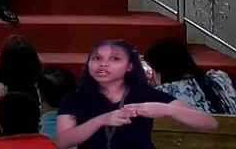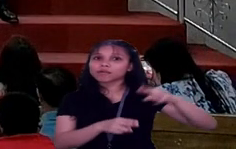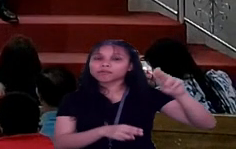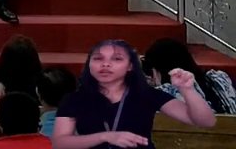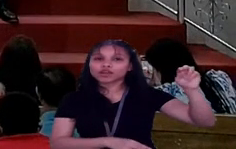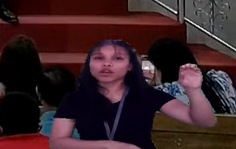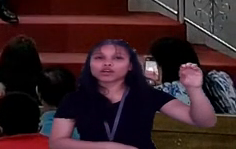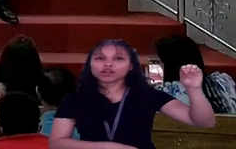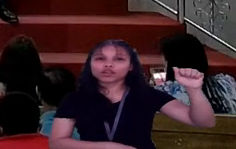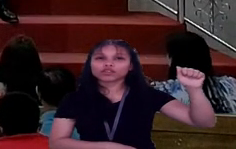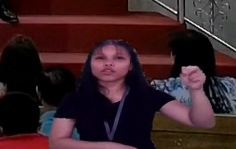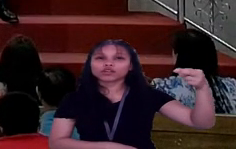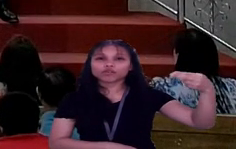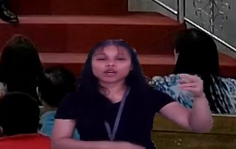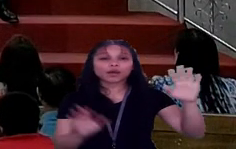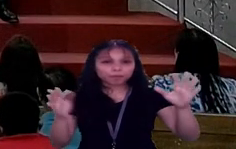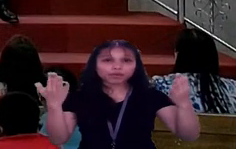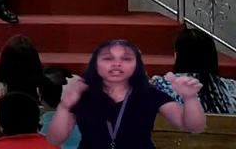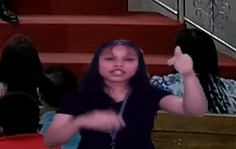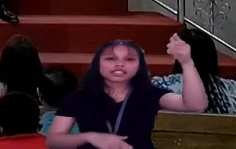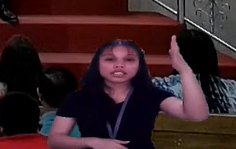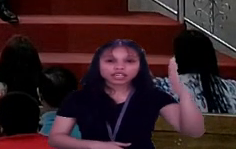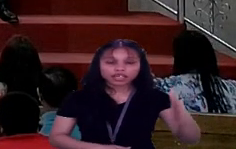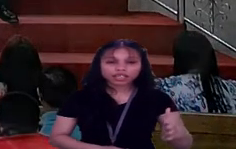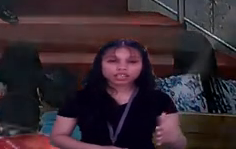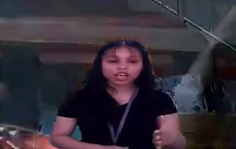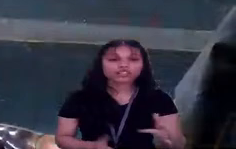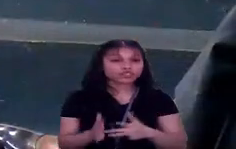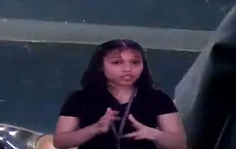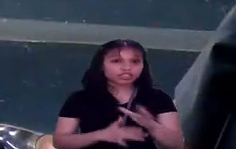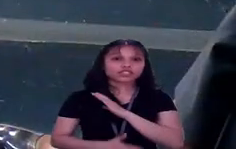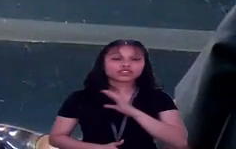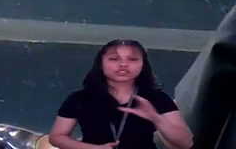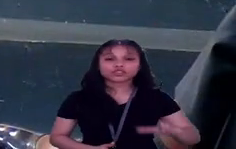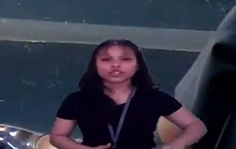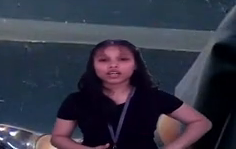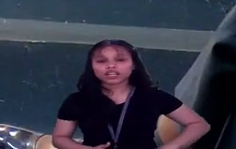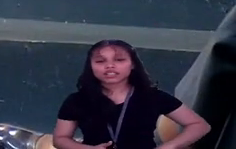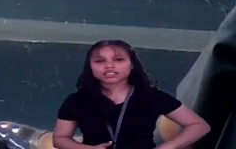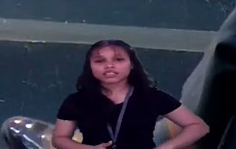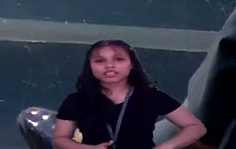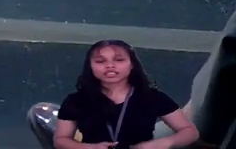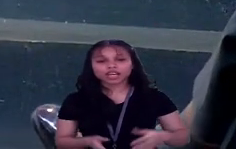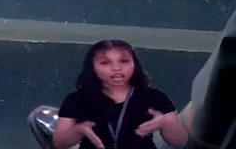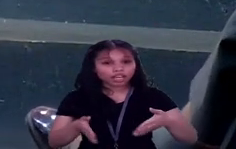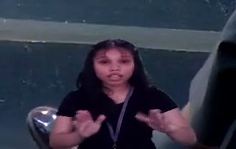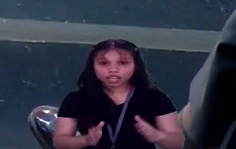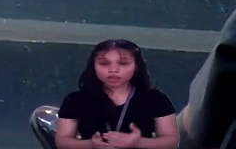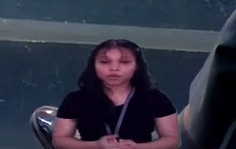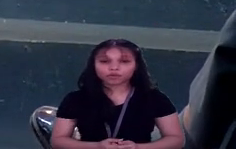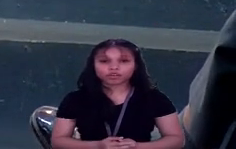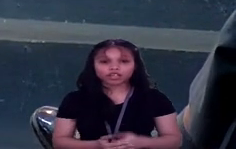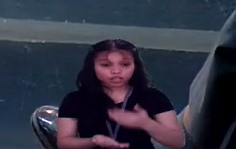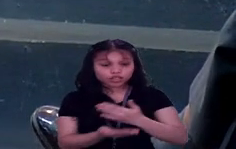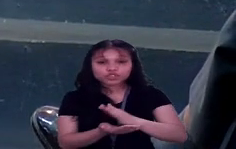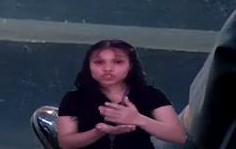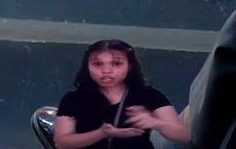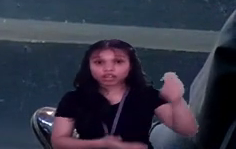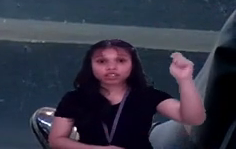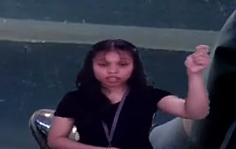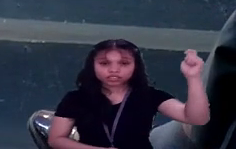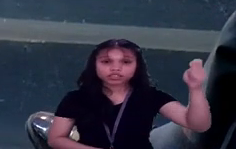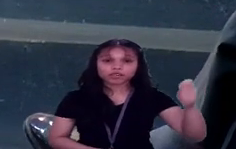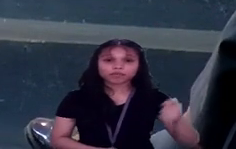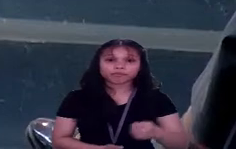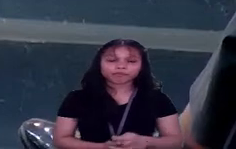Nable. First, I would like to praise and thank our Lord and Savior, Jesus Christ, for allowing me to stand before you and share my testimony. I'm not going to